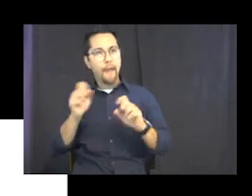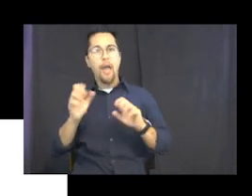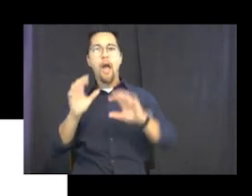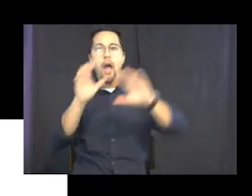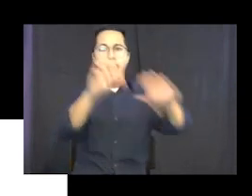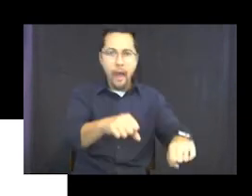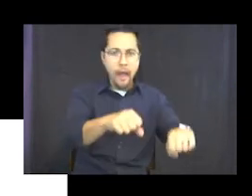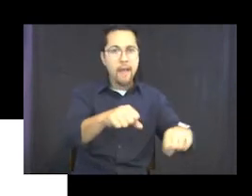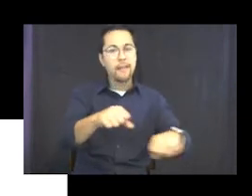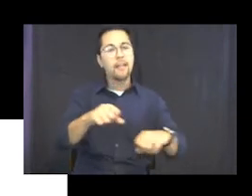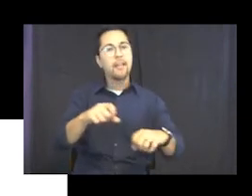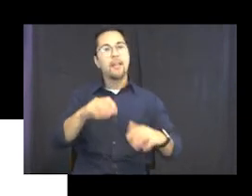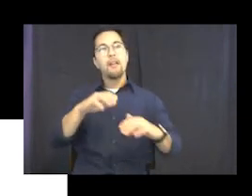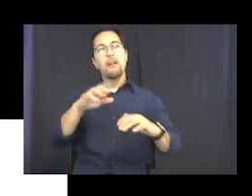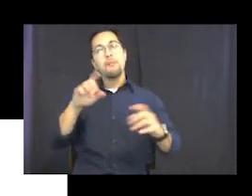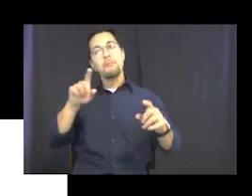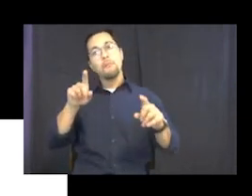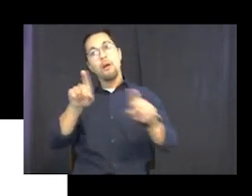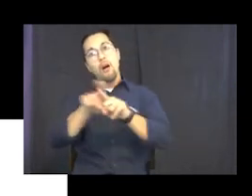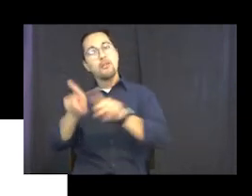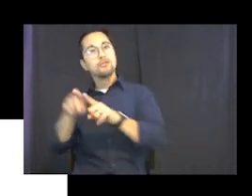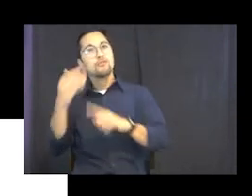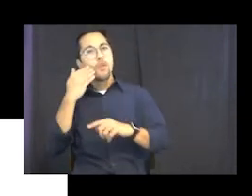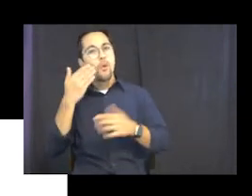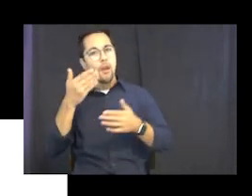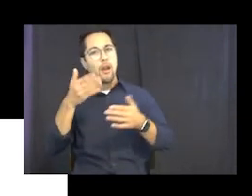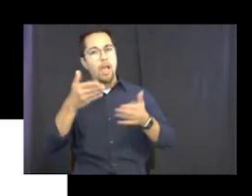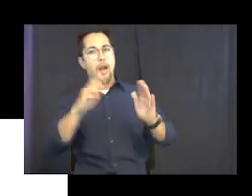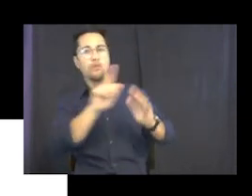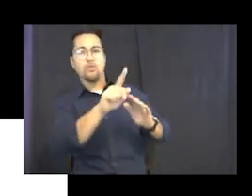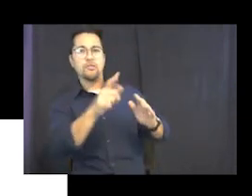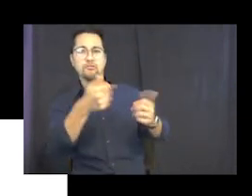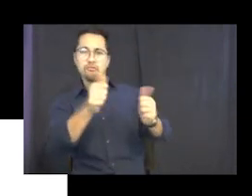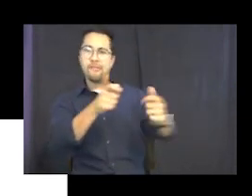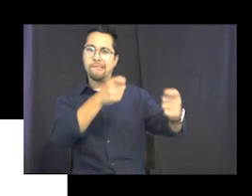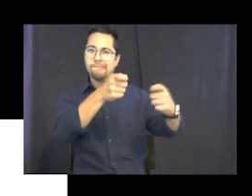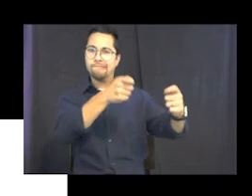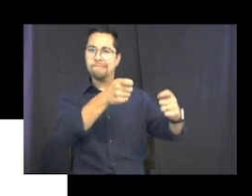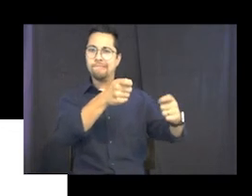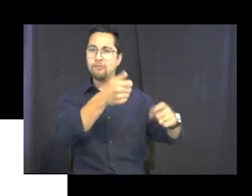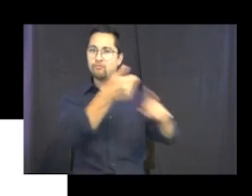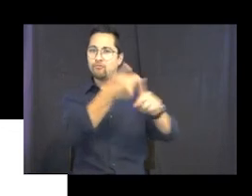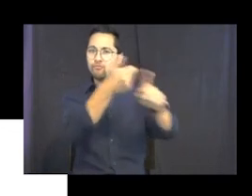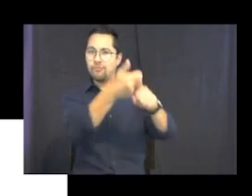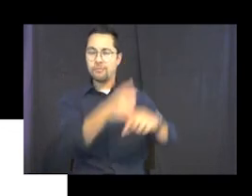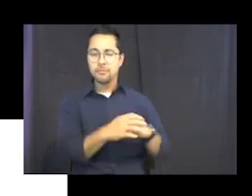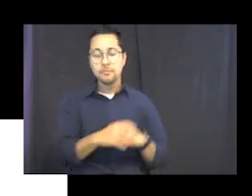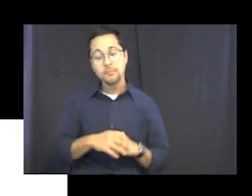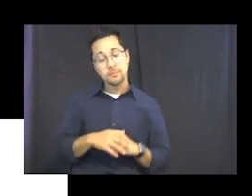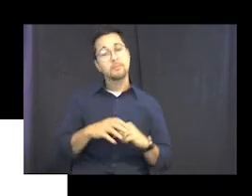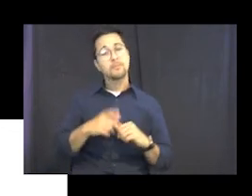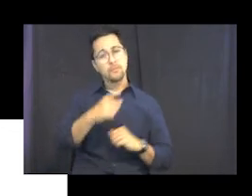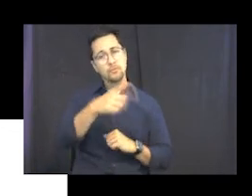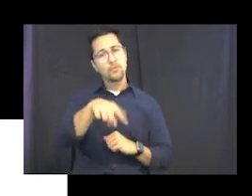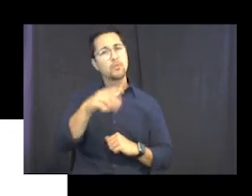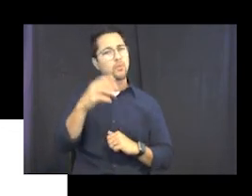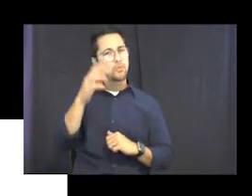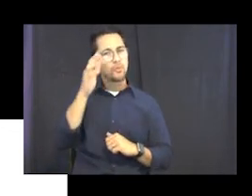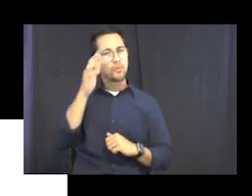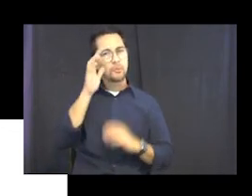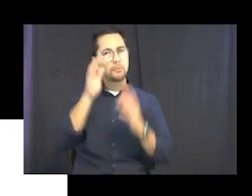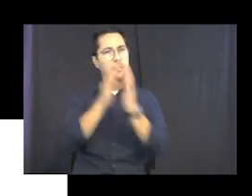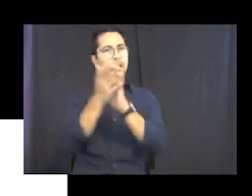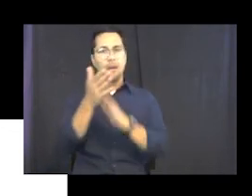versus when to let you handle it. And through that, you just become a